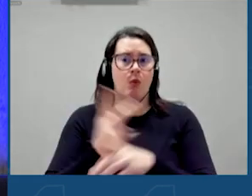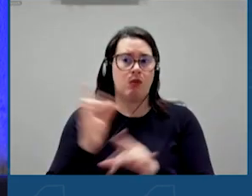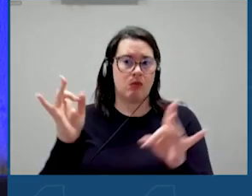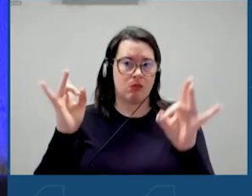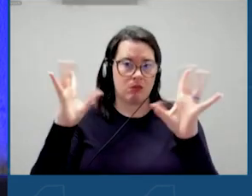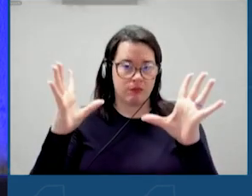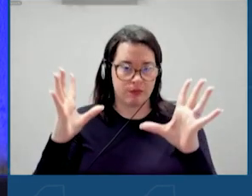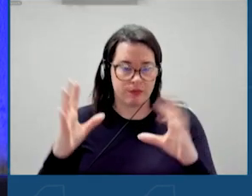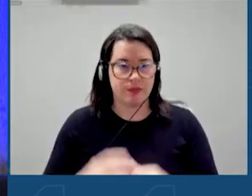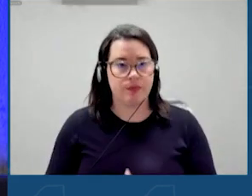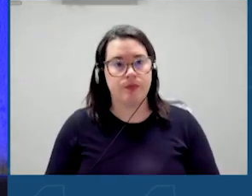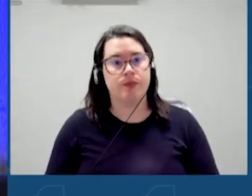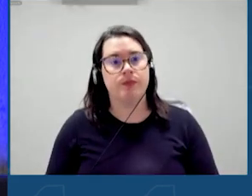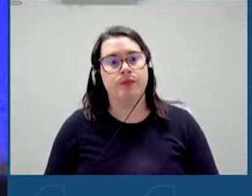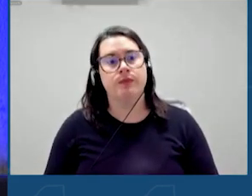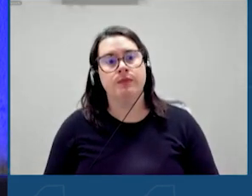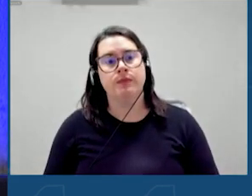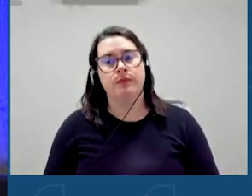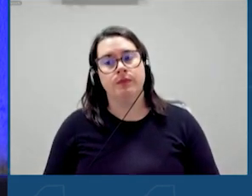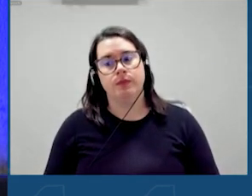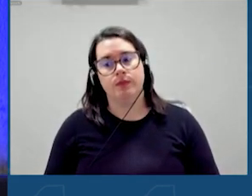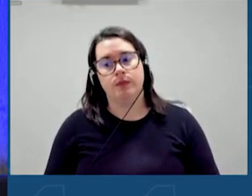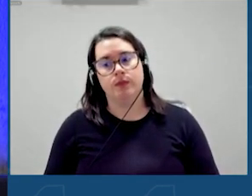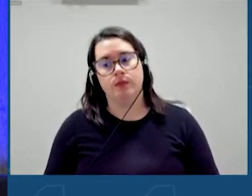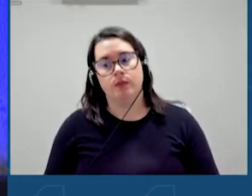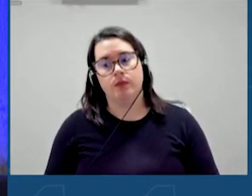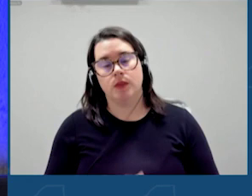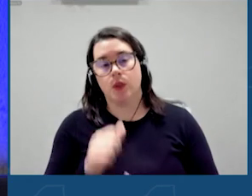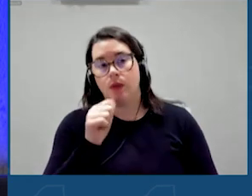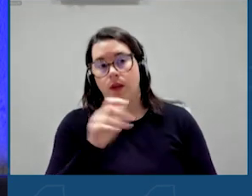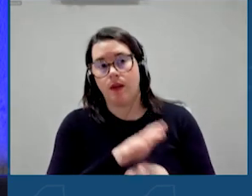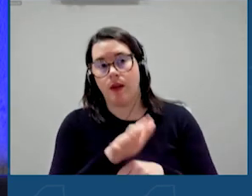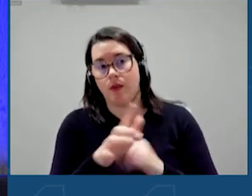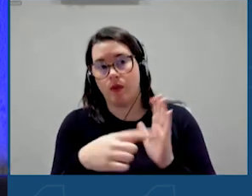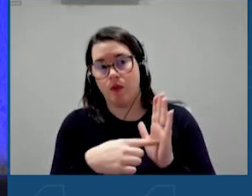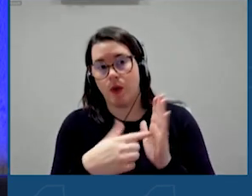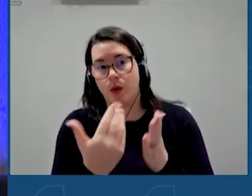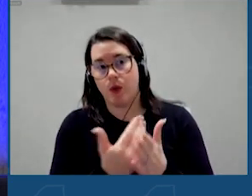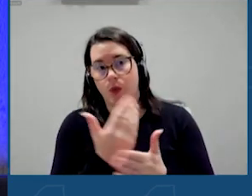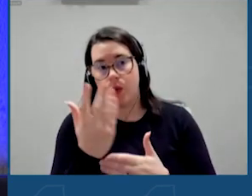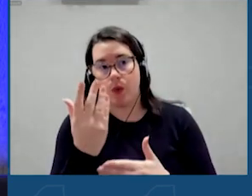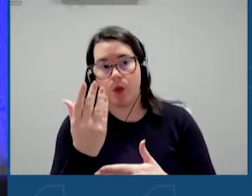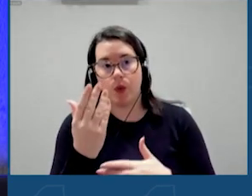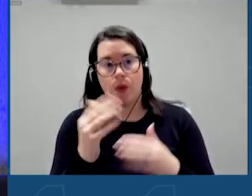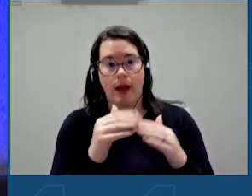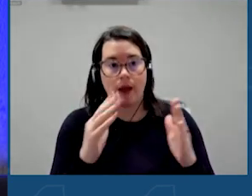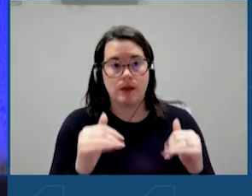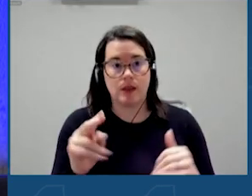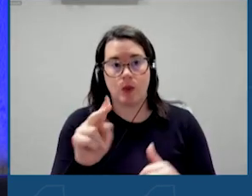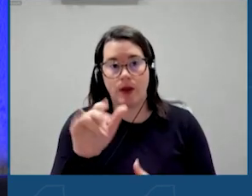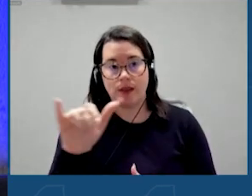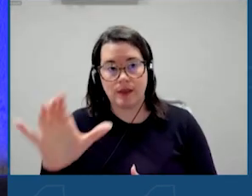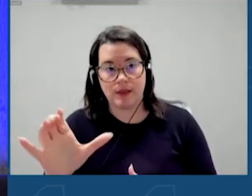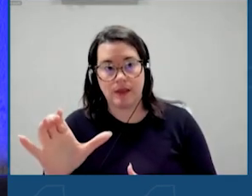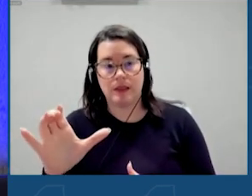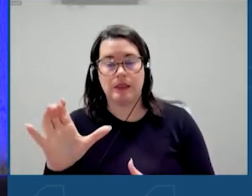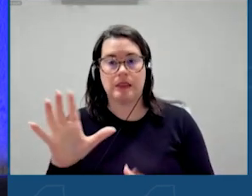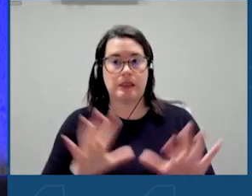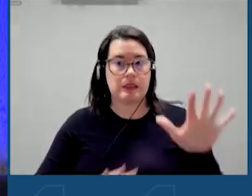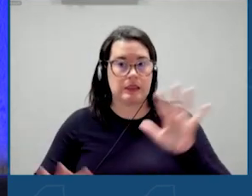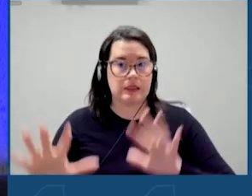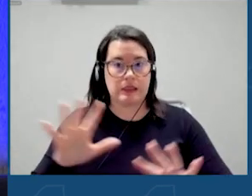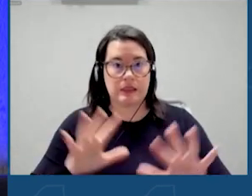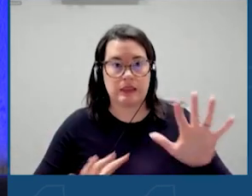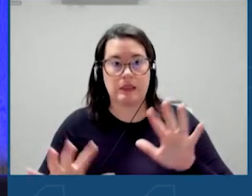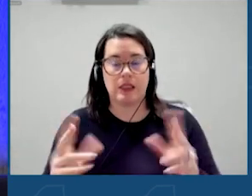So while the lack of new affordable housing in New York City and the region, metropolitan region, is staggering in its own right, it's even worse in